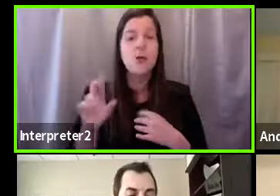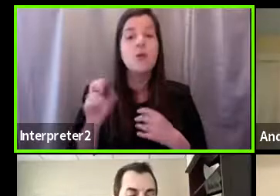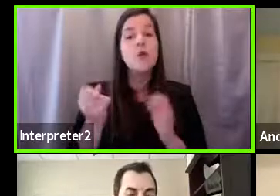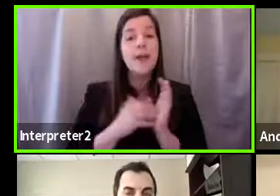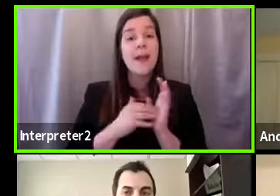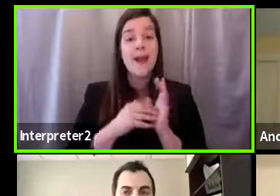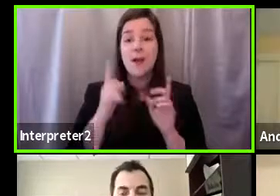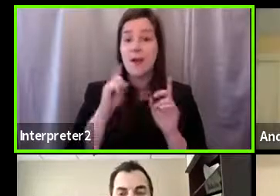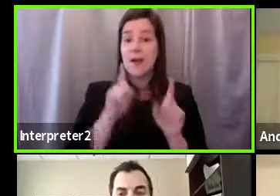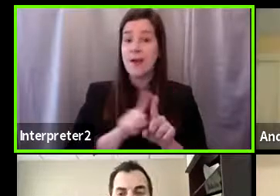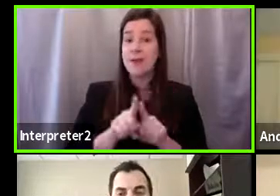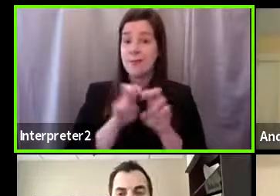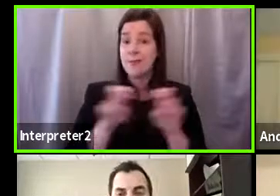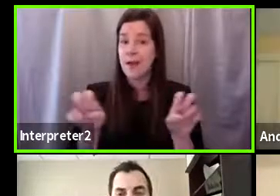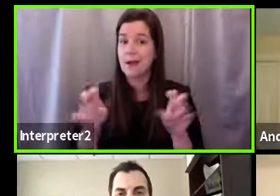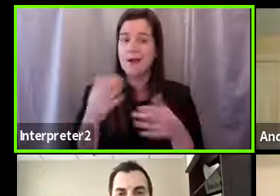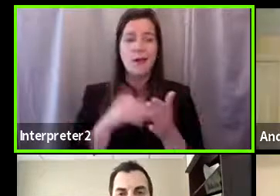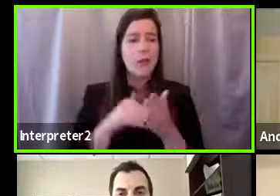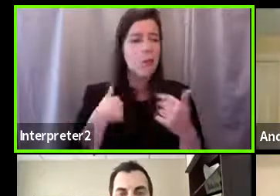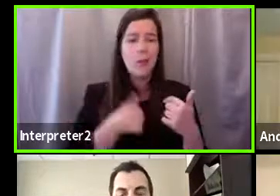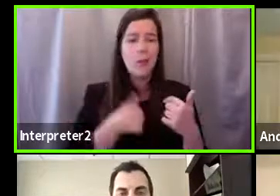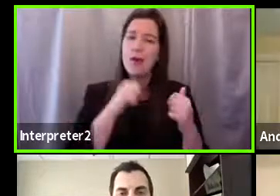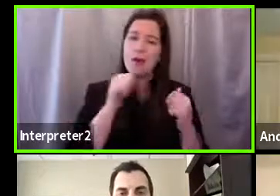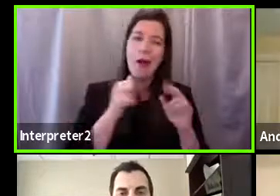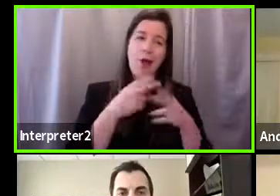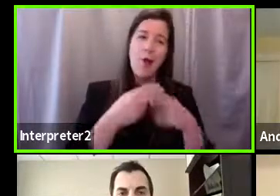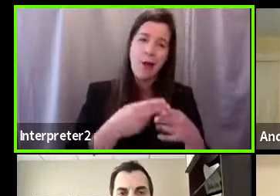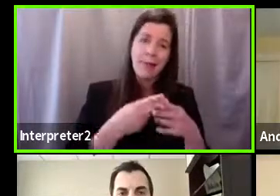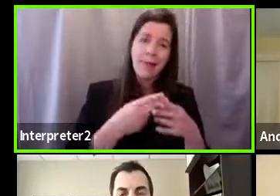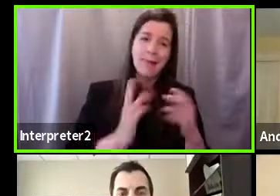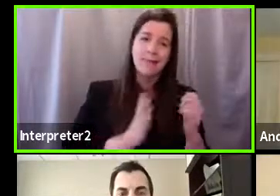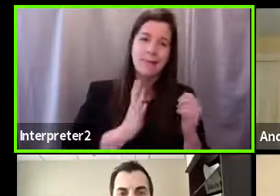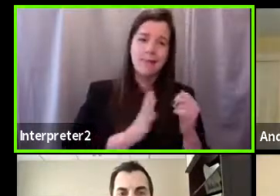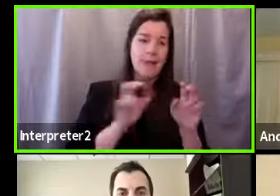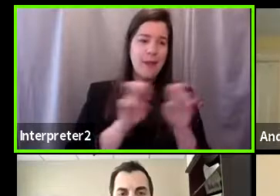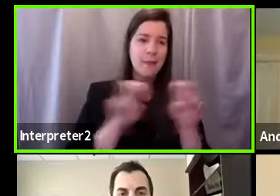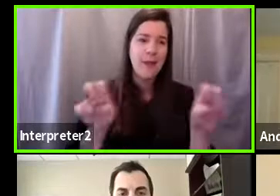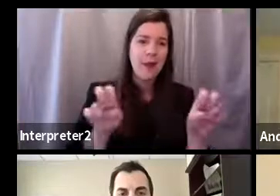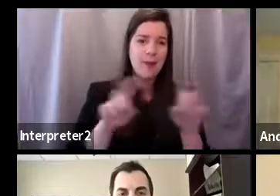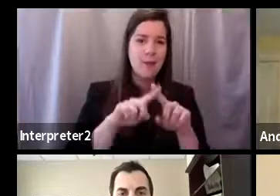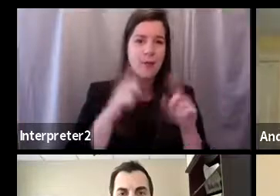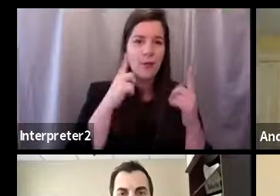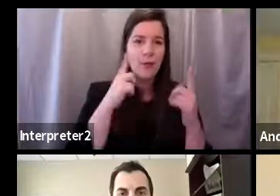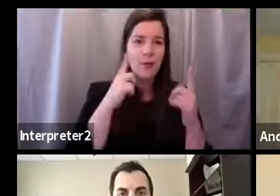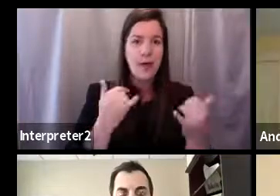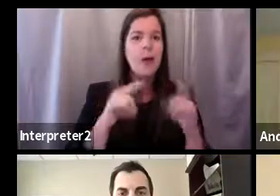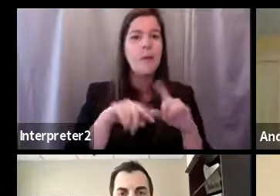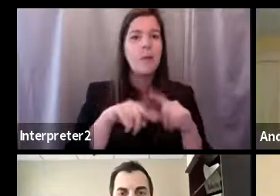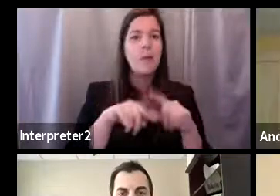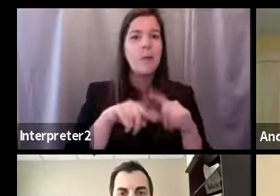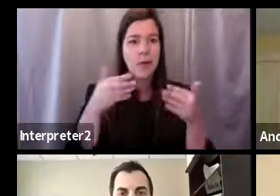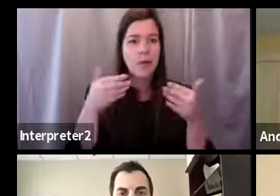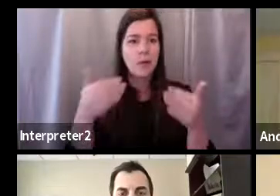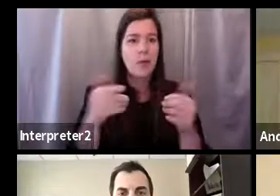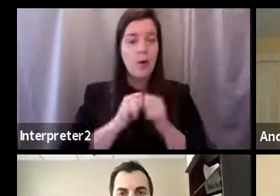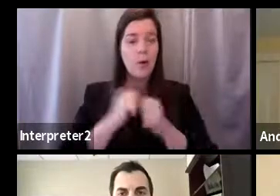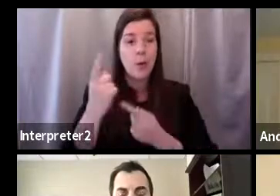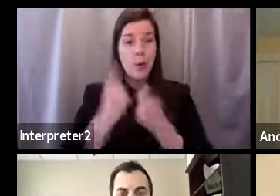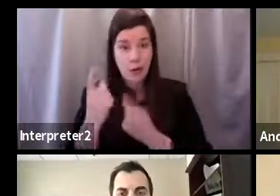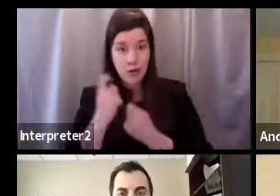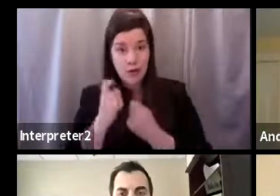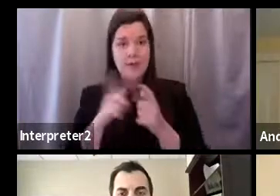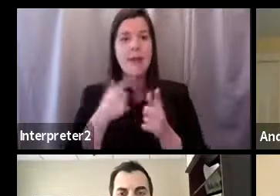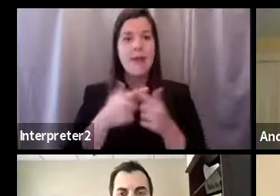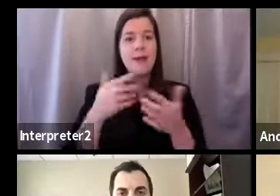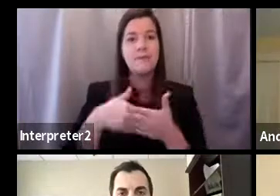not organized entirely as panels right now, and do questions there and then move on to the next